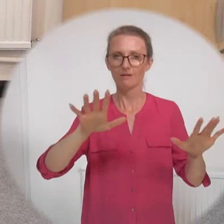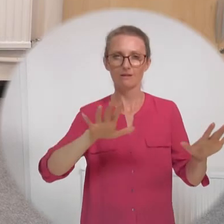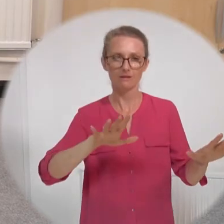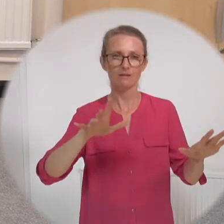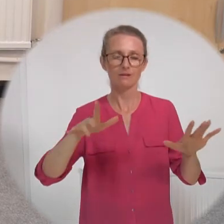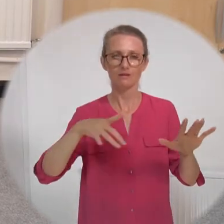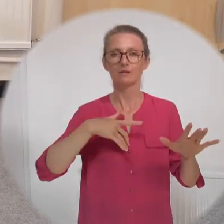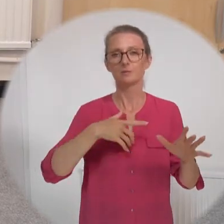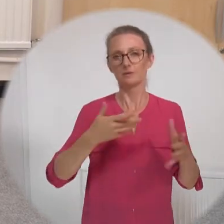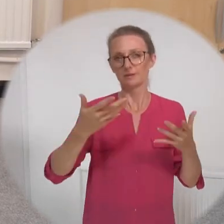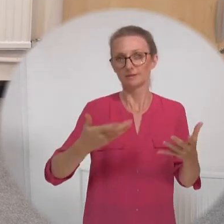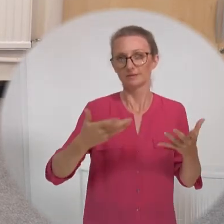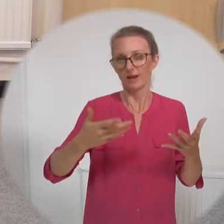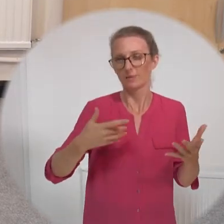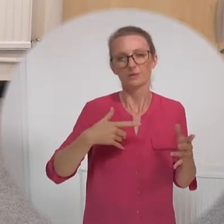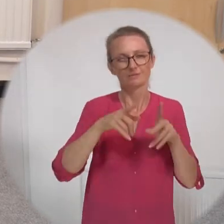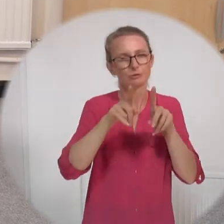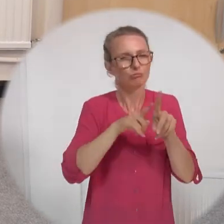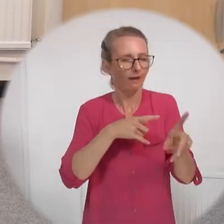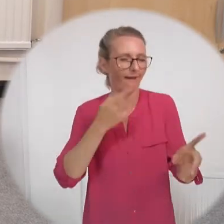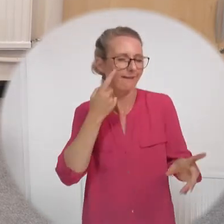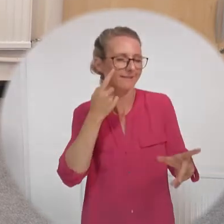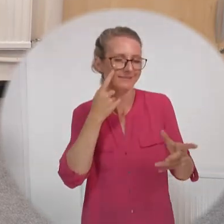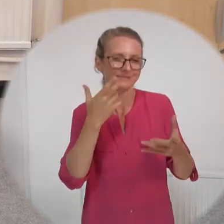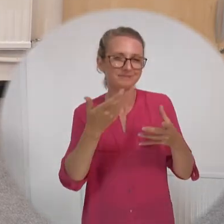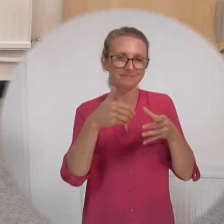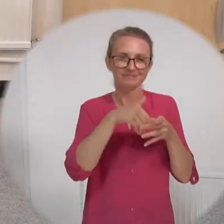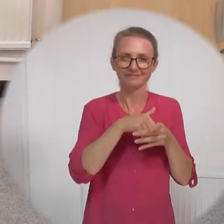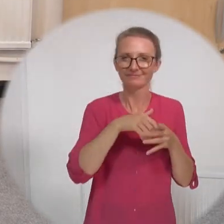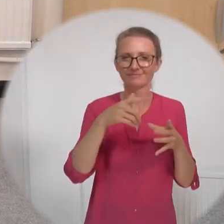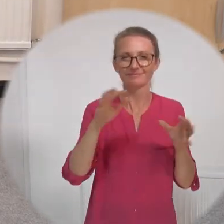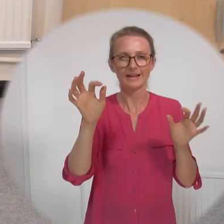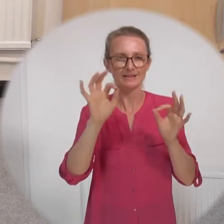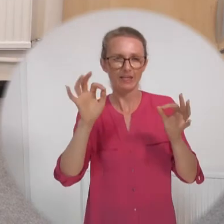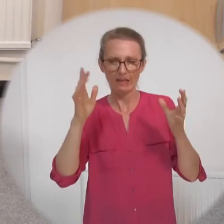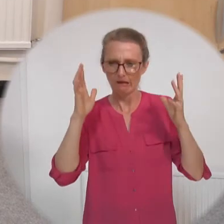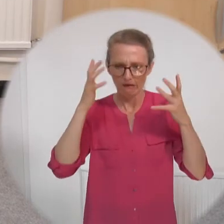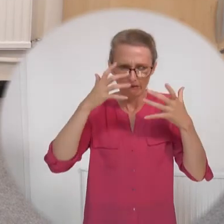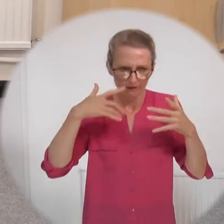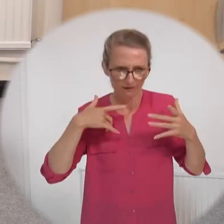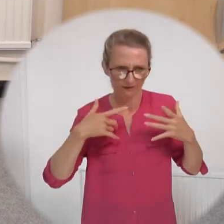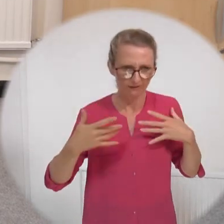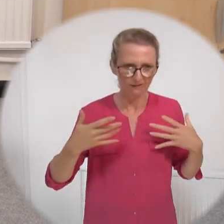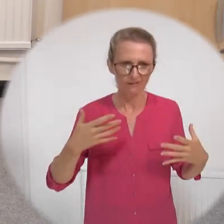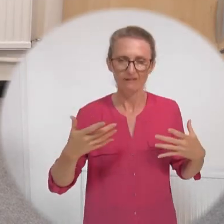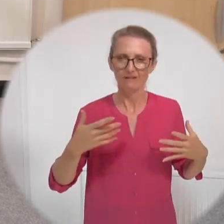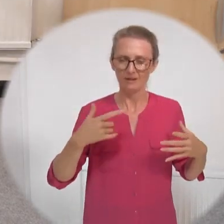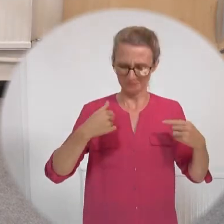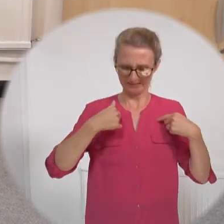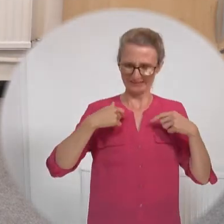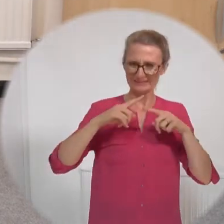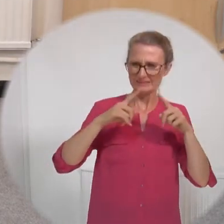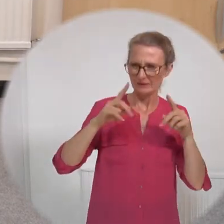in the meantime, let's just go for it. And if you feel that you're doing some sort of variation,